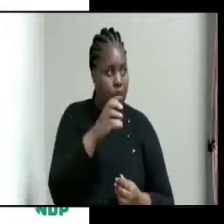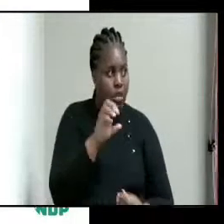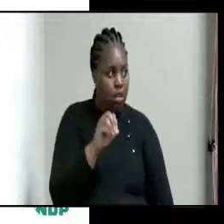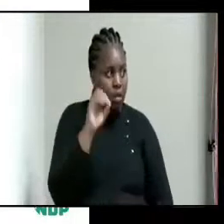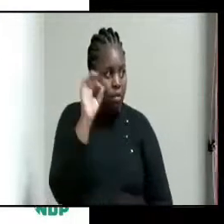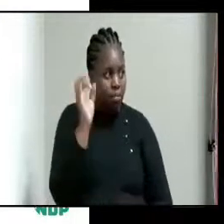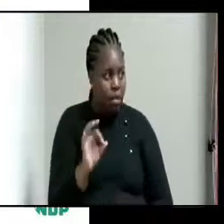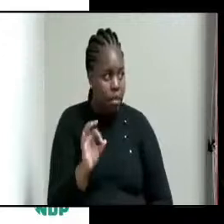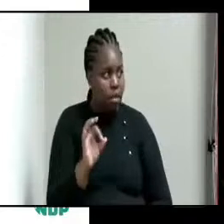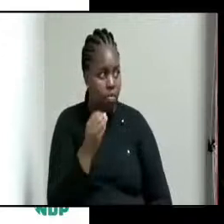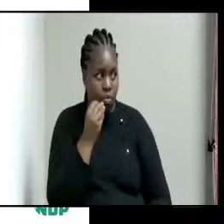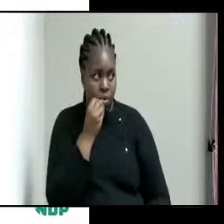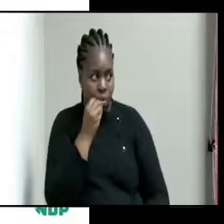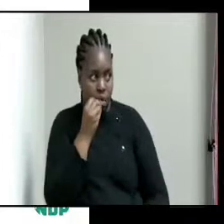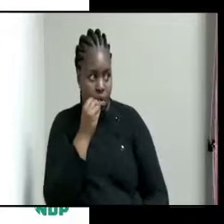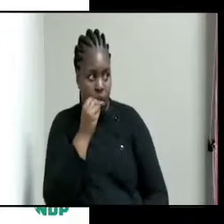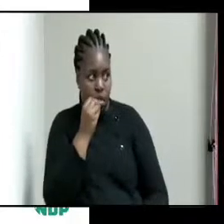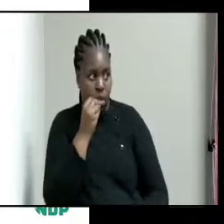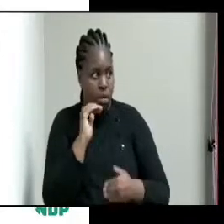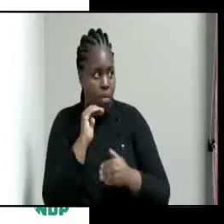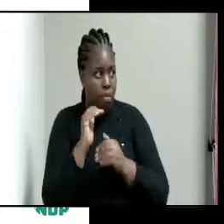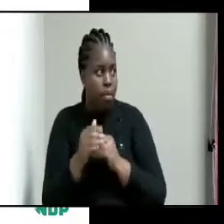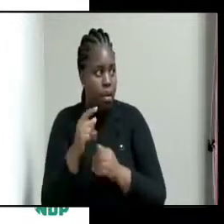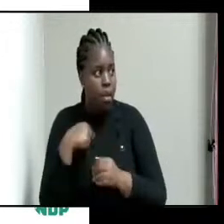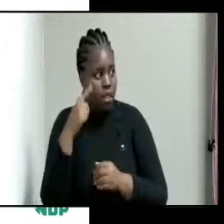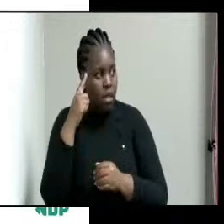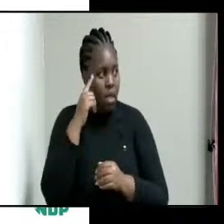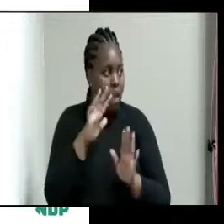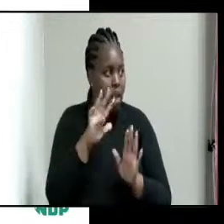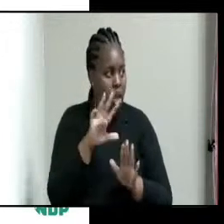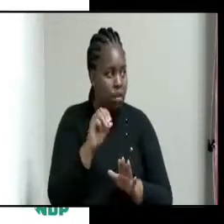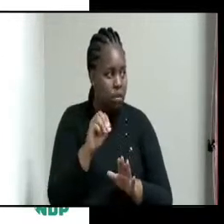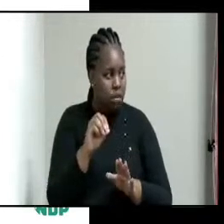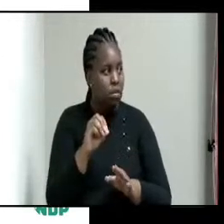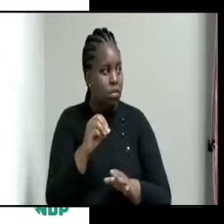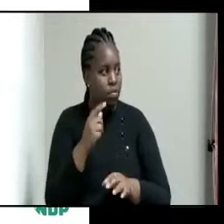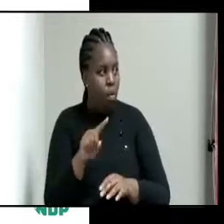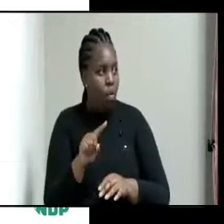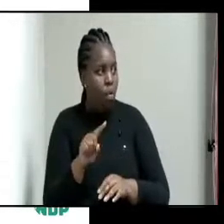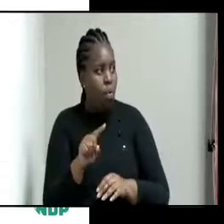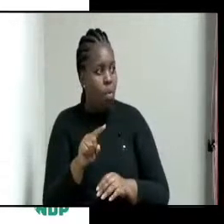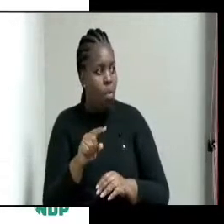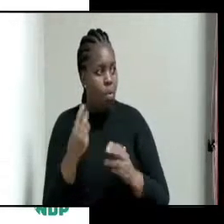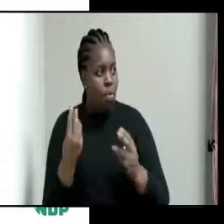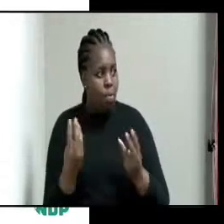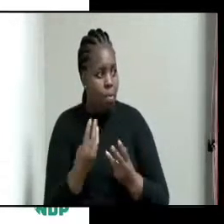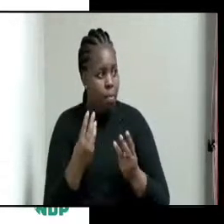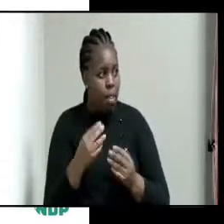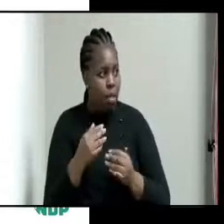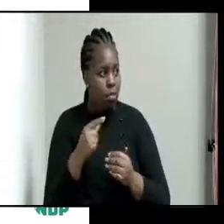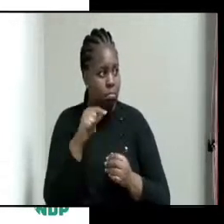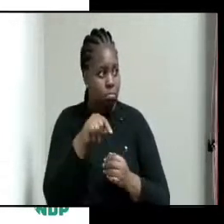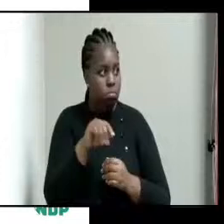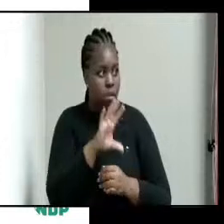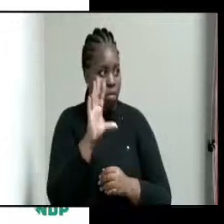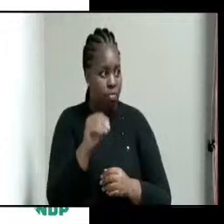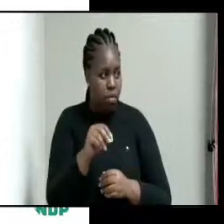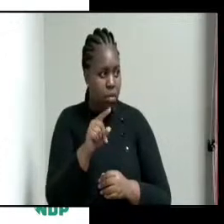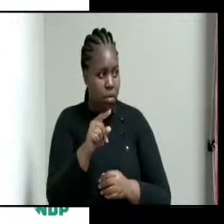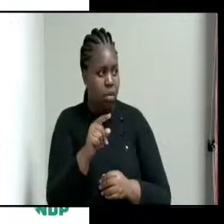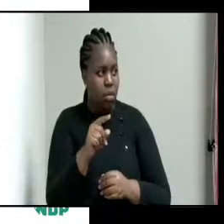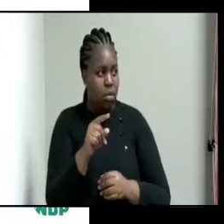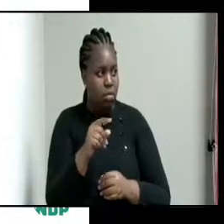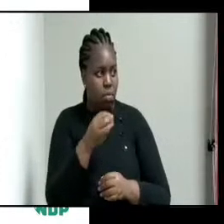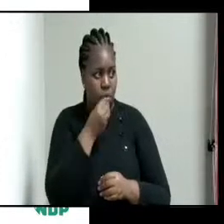60% food security up to 90+ percentage of people or households in South Africa that are